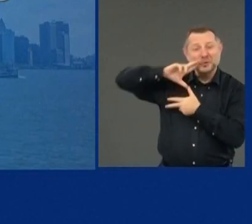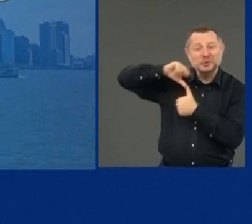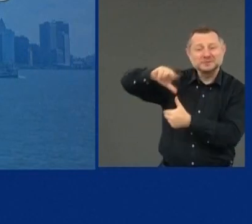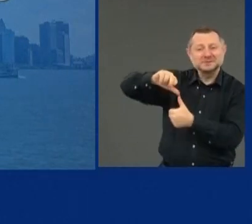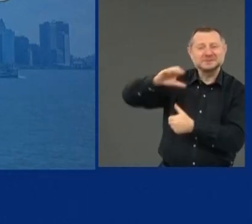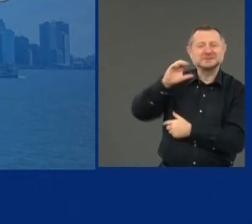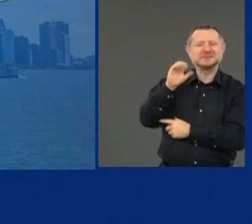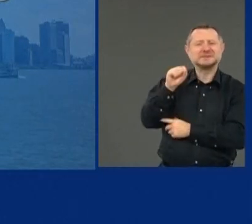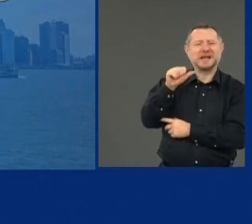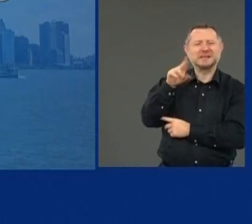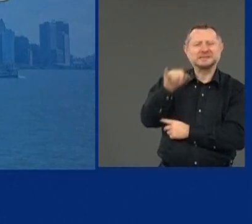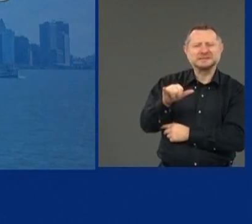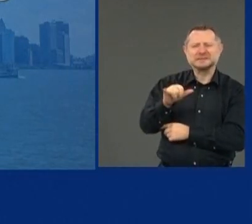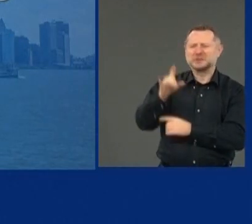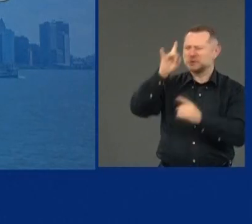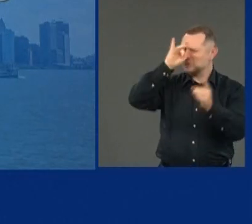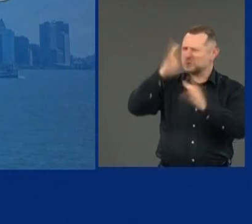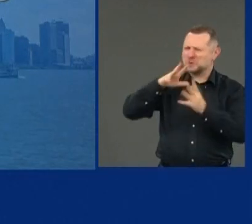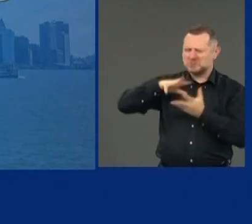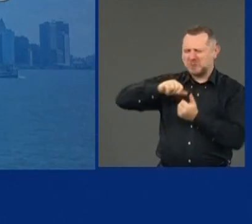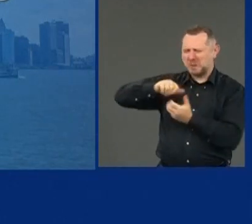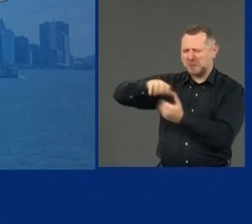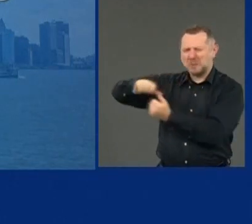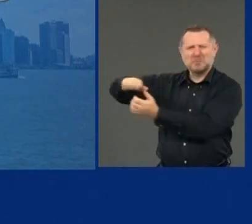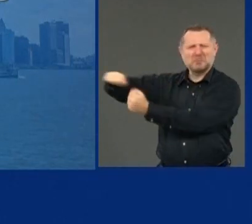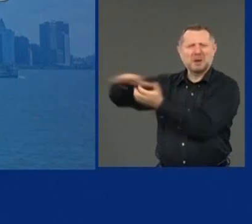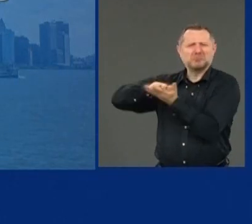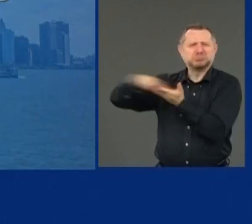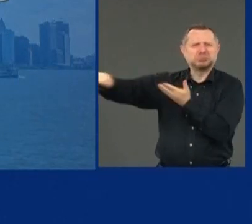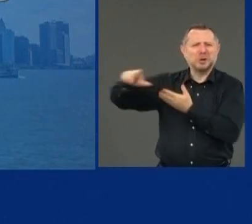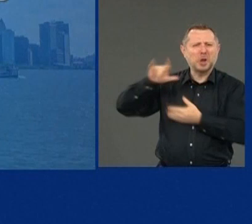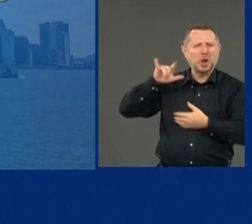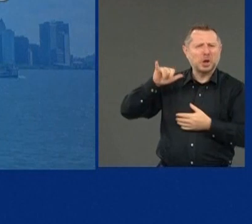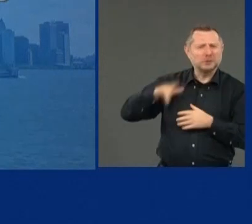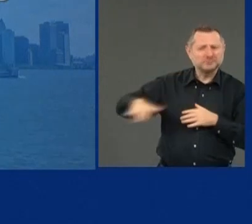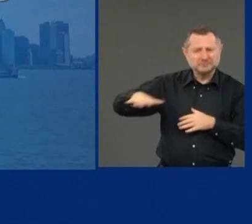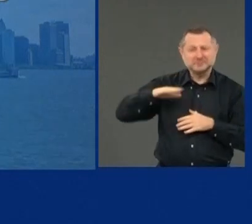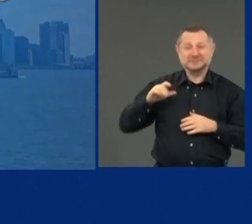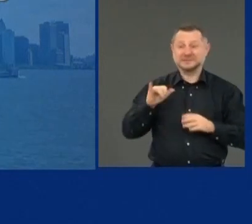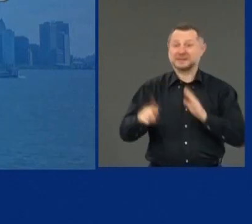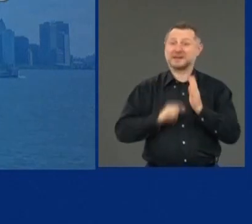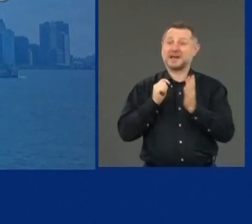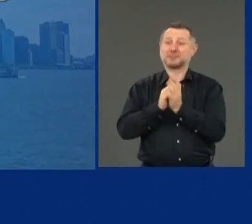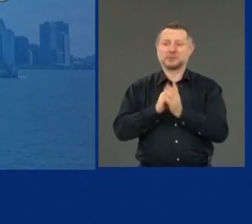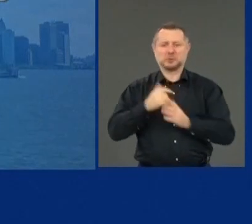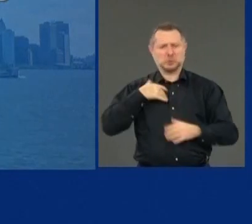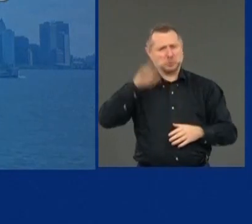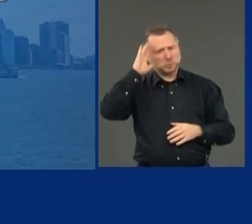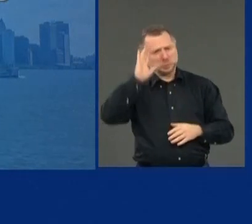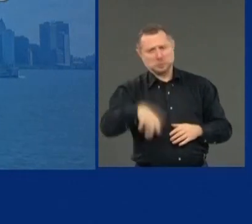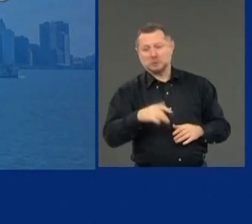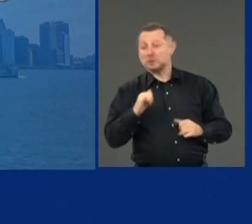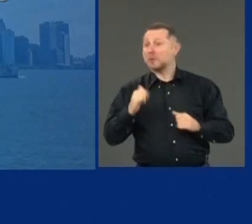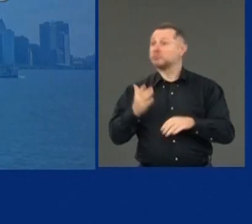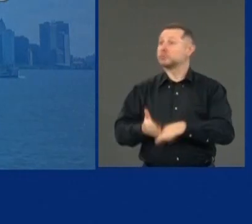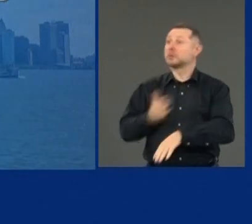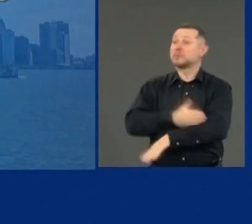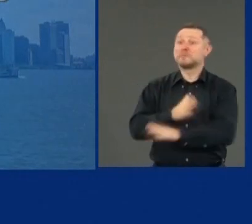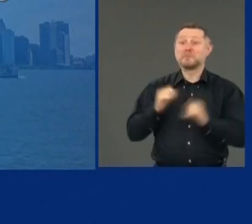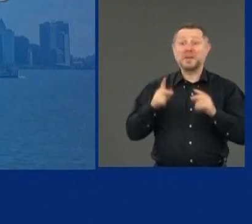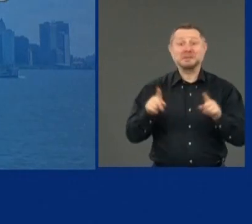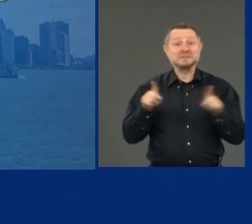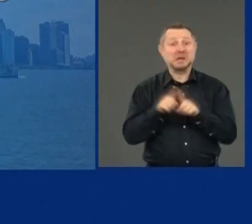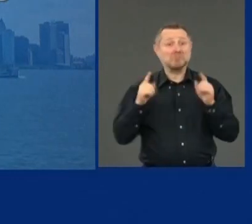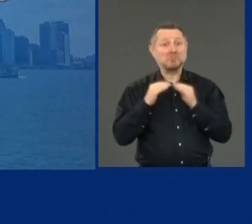Sandy devastated Long Island. I said, I don't want to just replace what was. We went through too much pain.